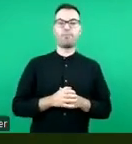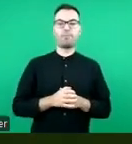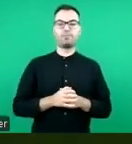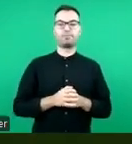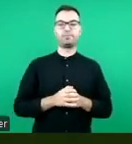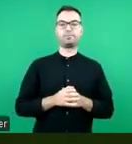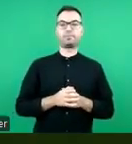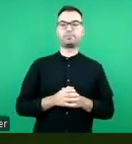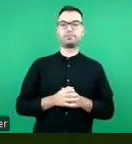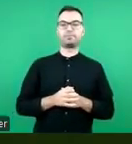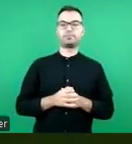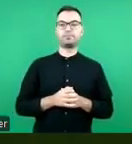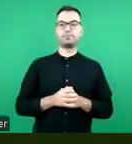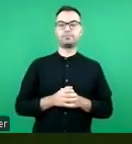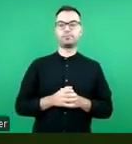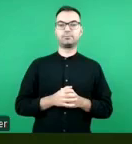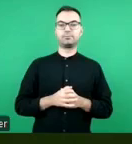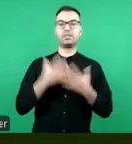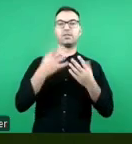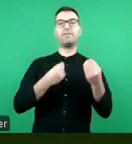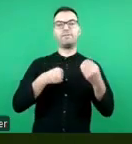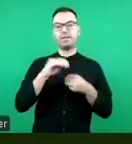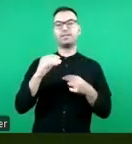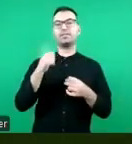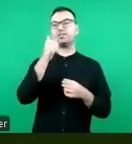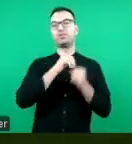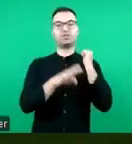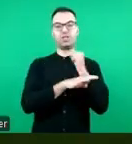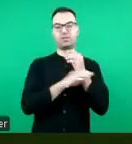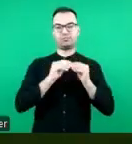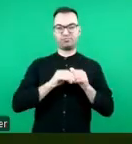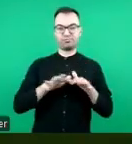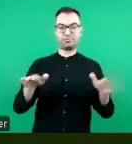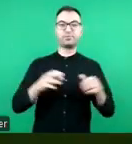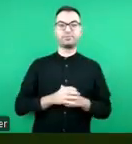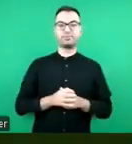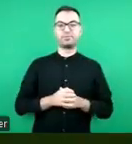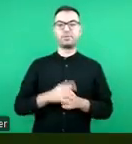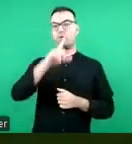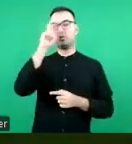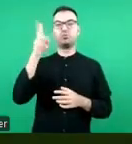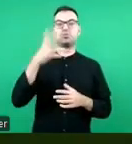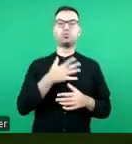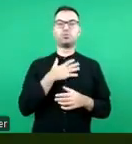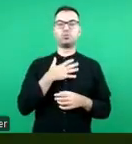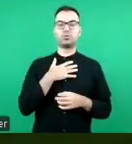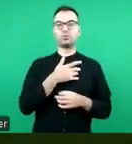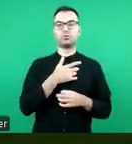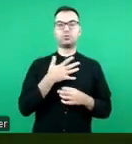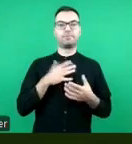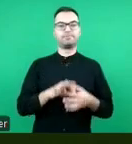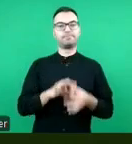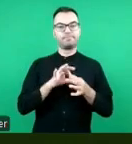they want in mean more green trees, right? And people that feel themselves connected